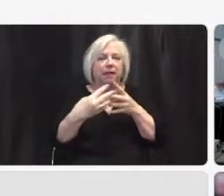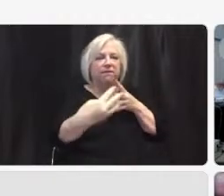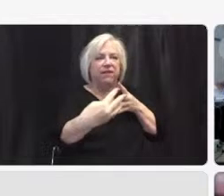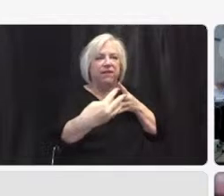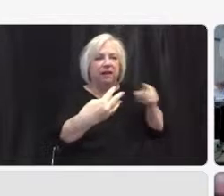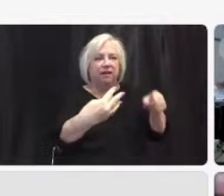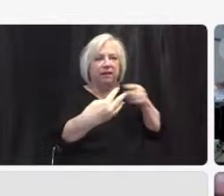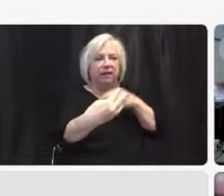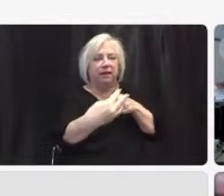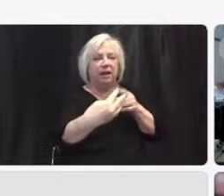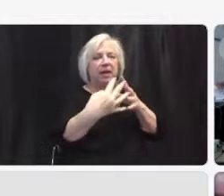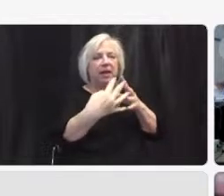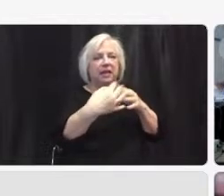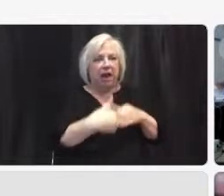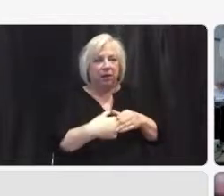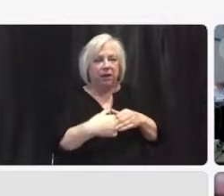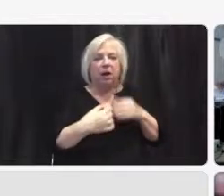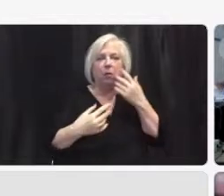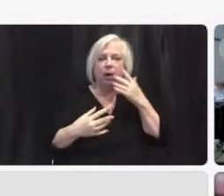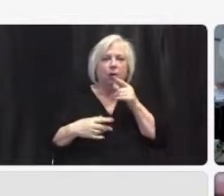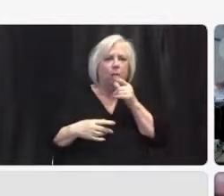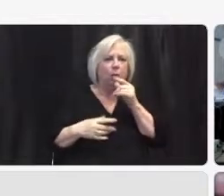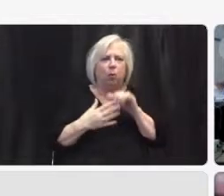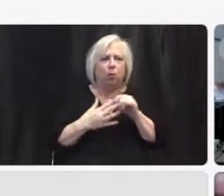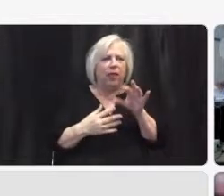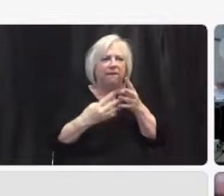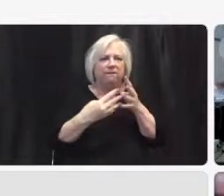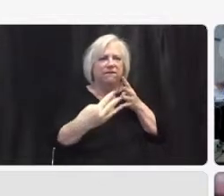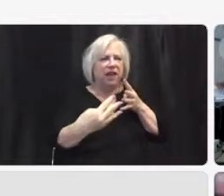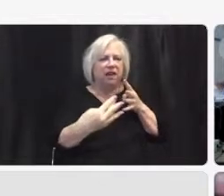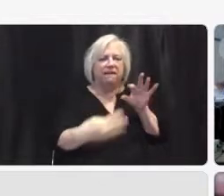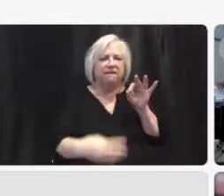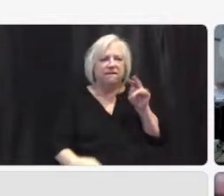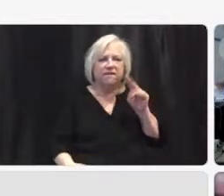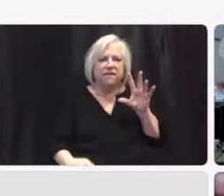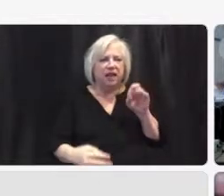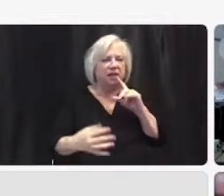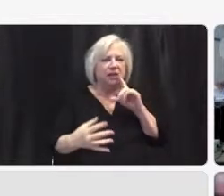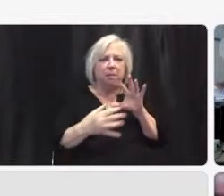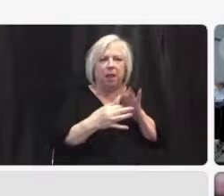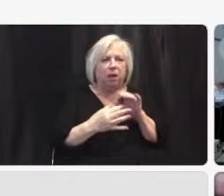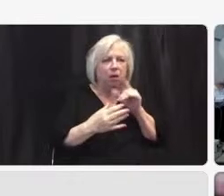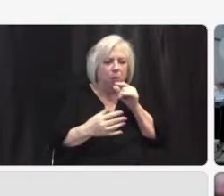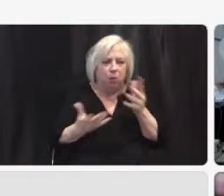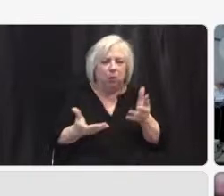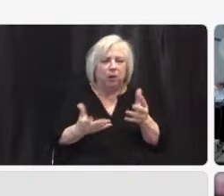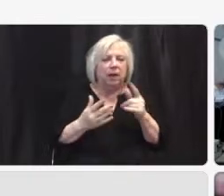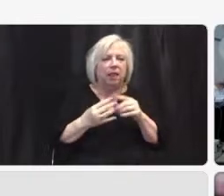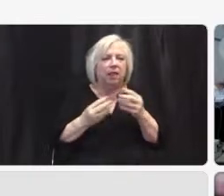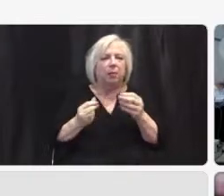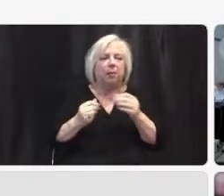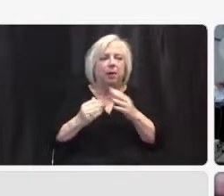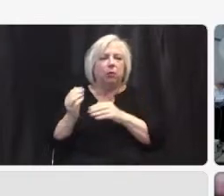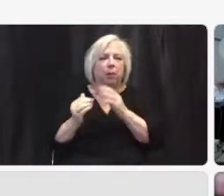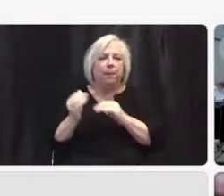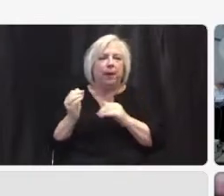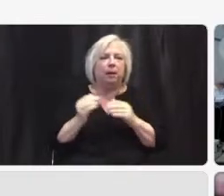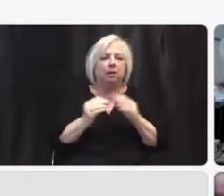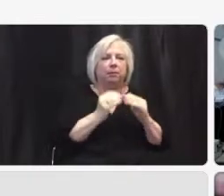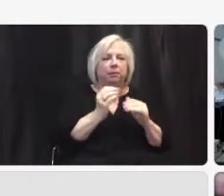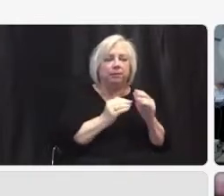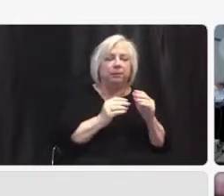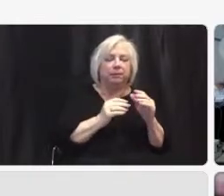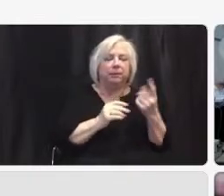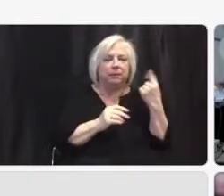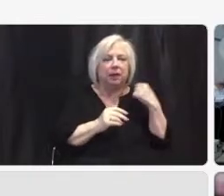We don't really know who that fence belongs to. These properties were built in 1970